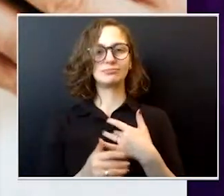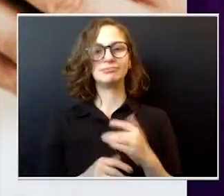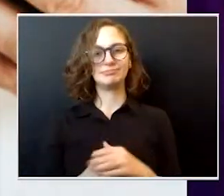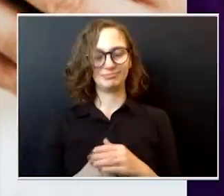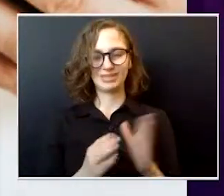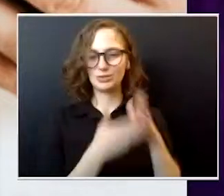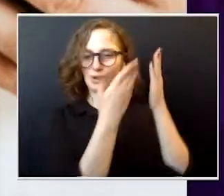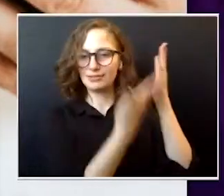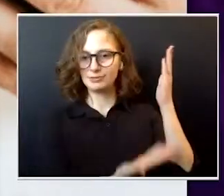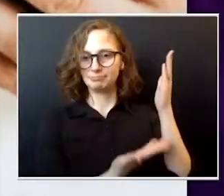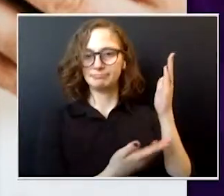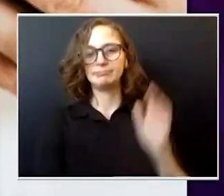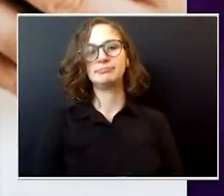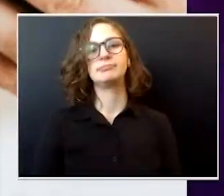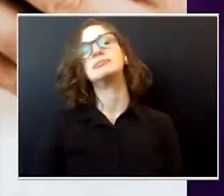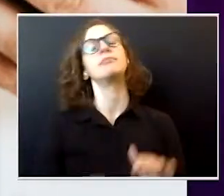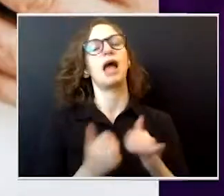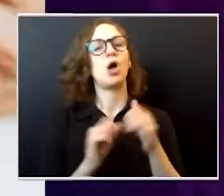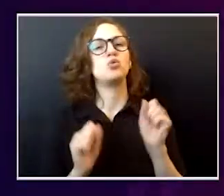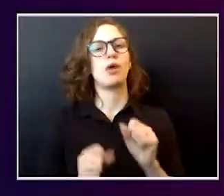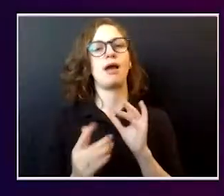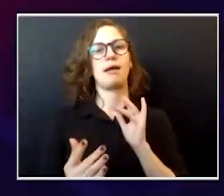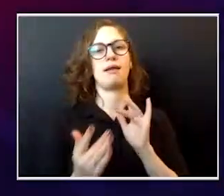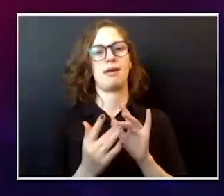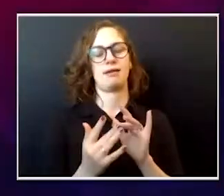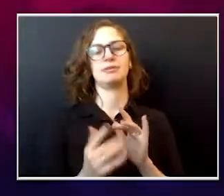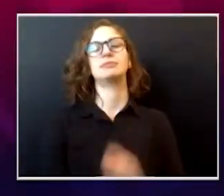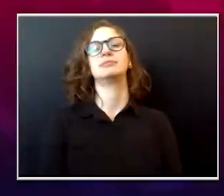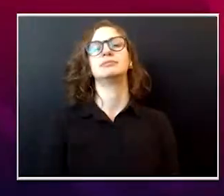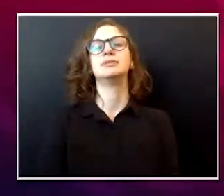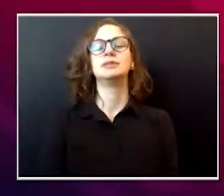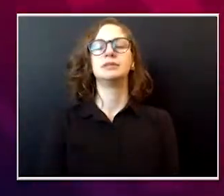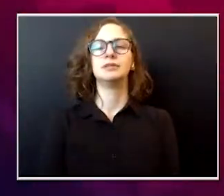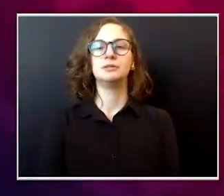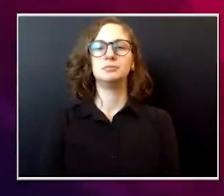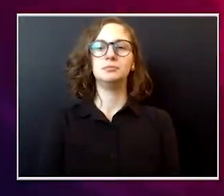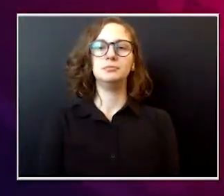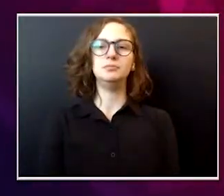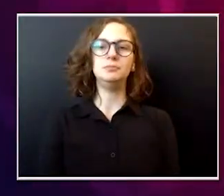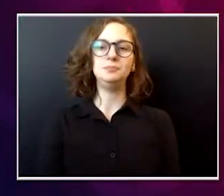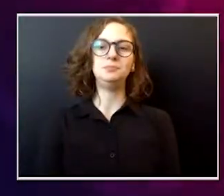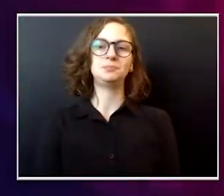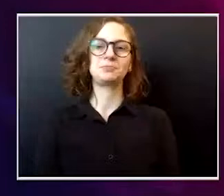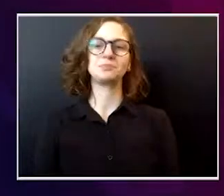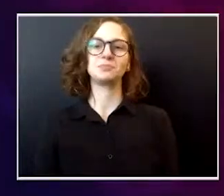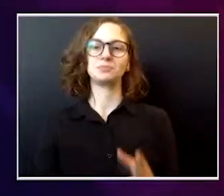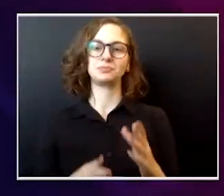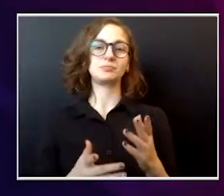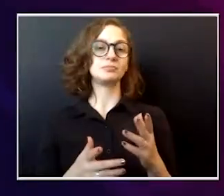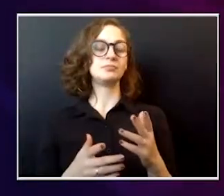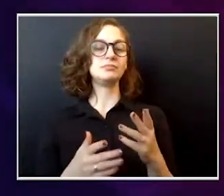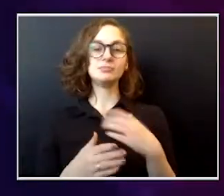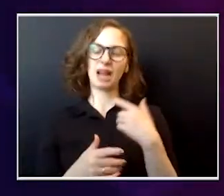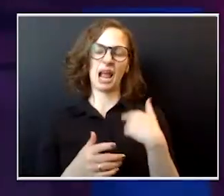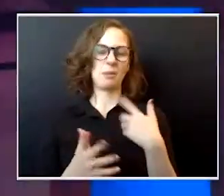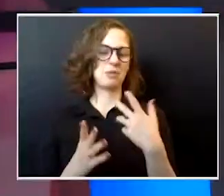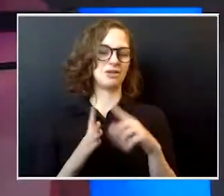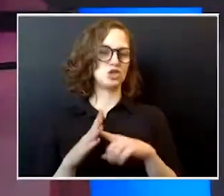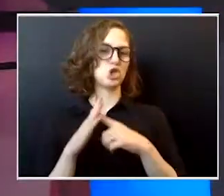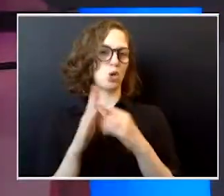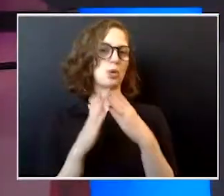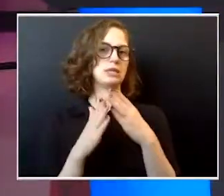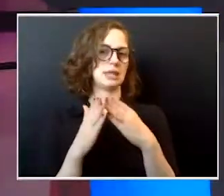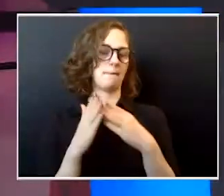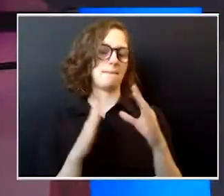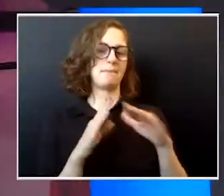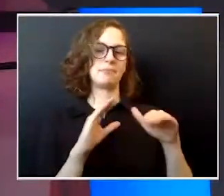ways to connect with us in real time on your screen. And I want to get to some of the questions that viewers have emailed us. Betsy wants to know,